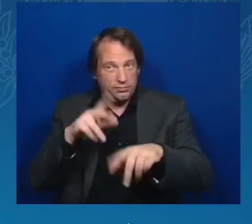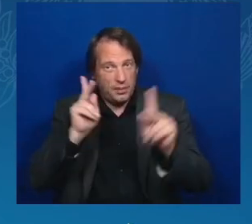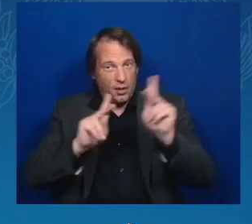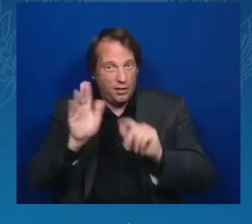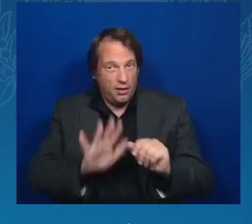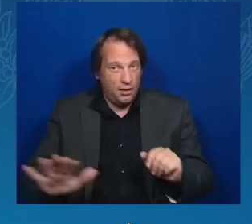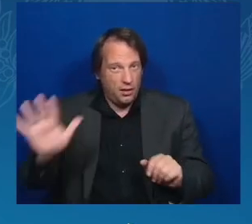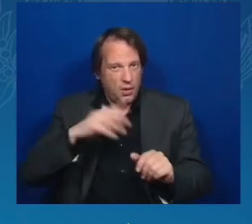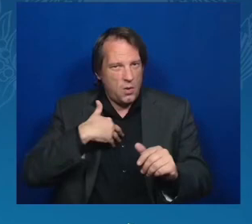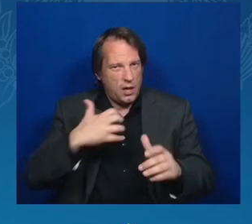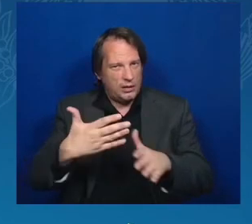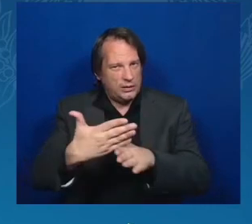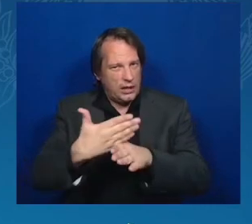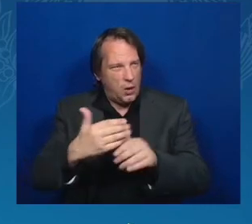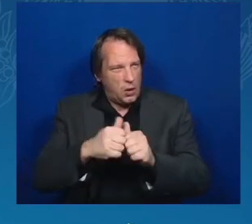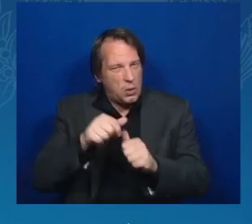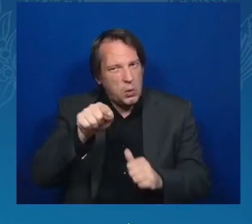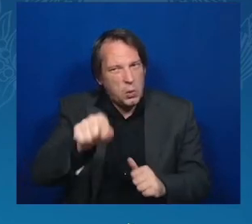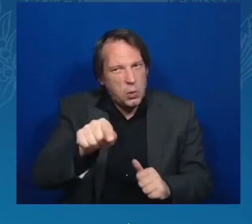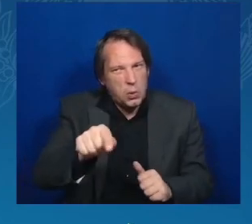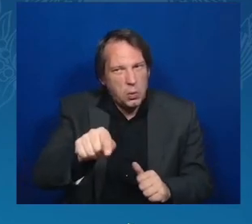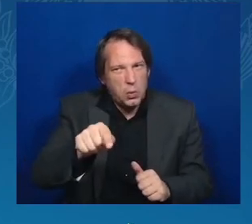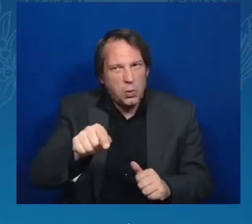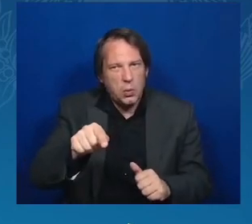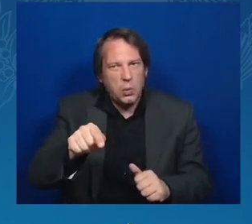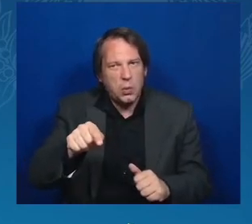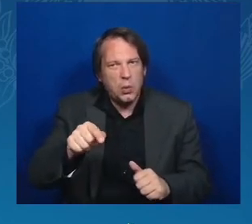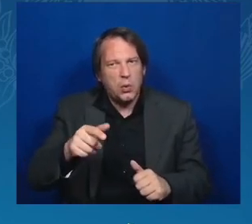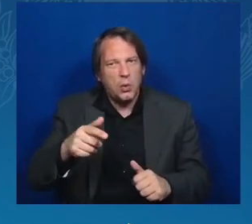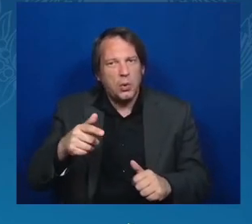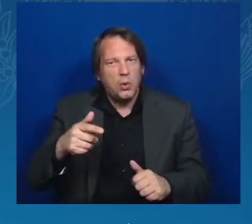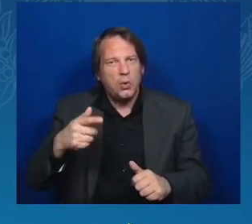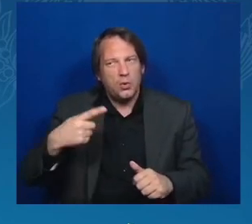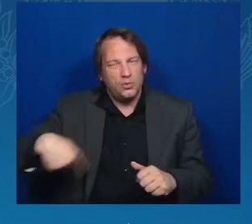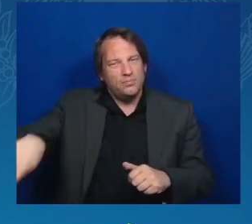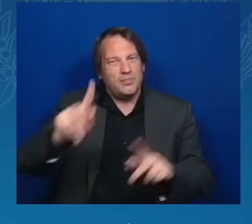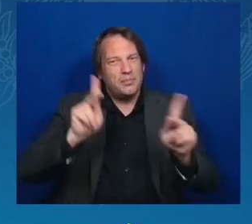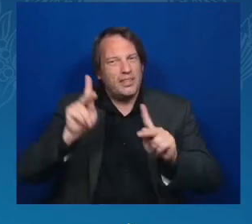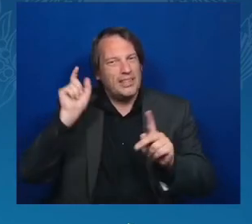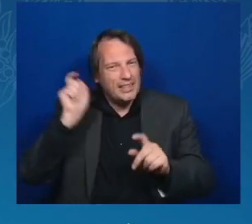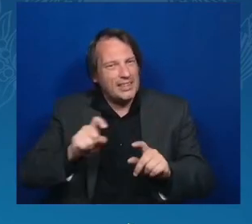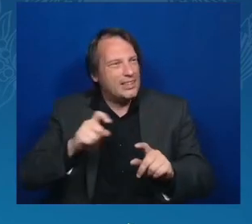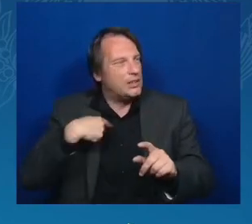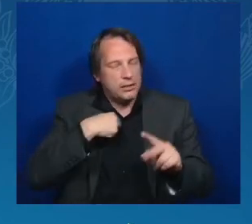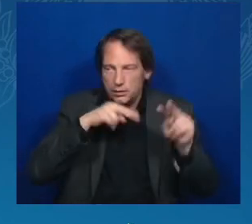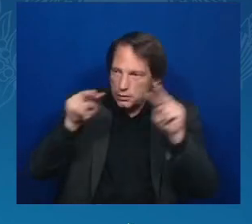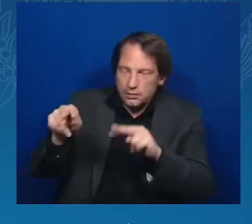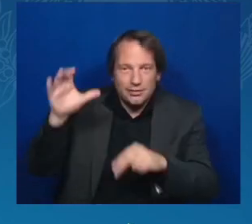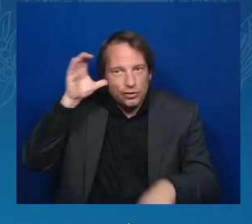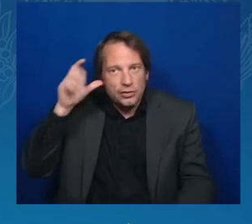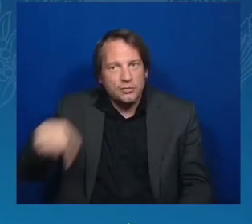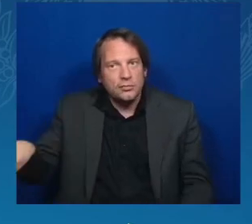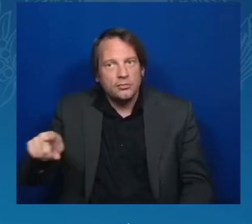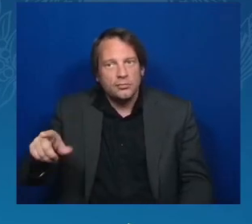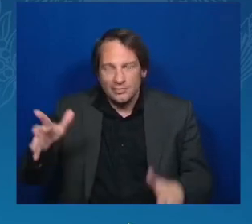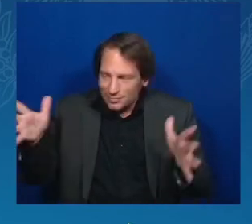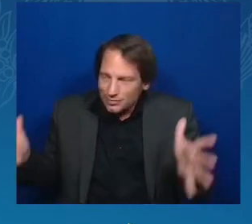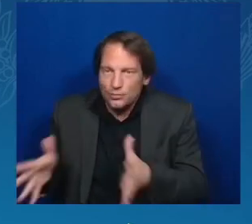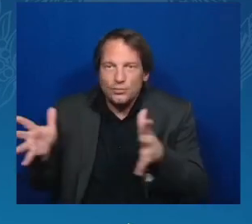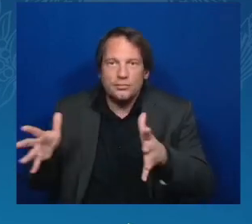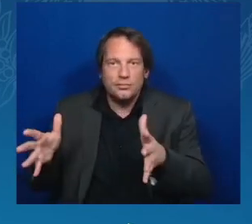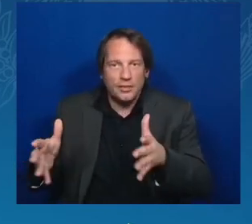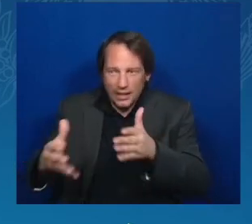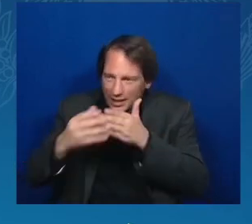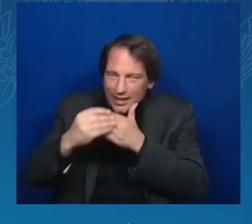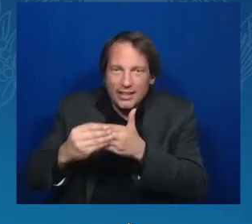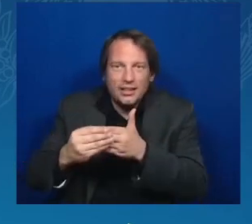around with it, that we need to encourage them in their leadership and be supportive. So I want to